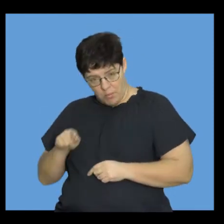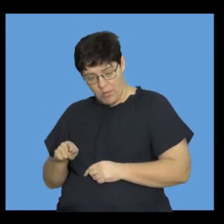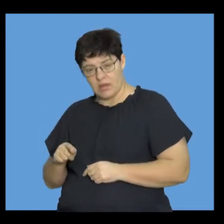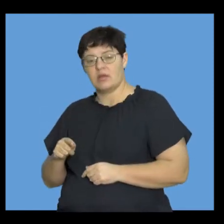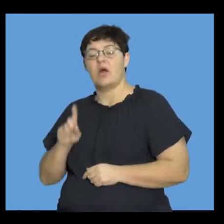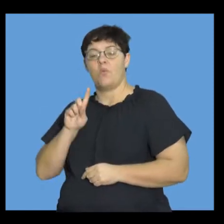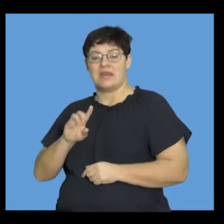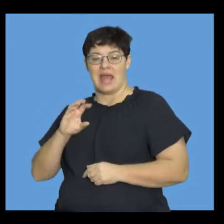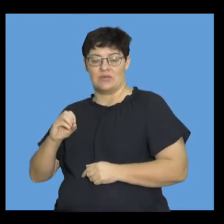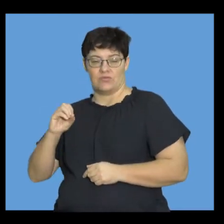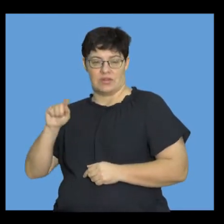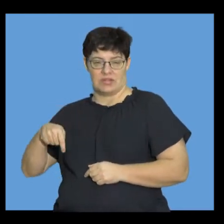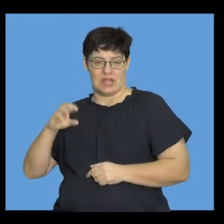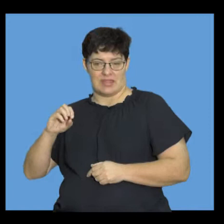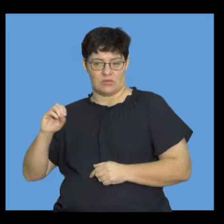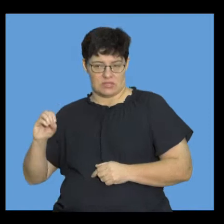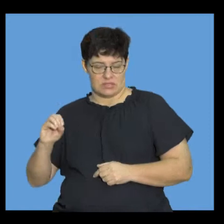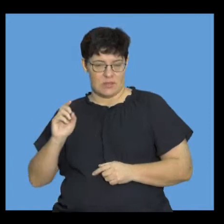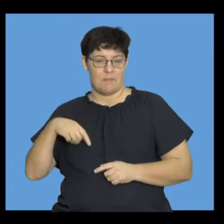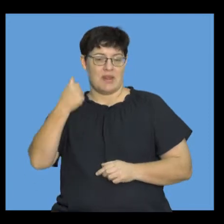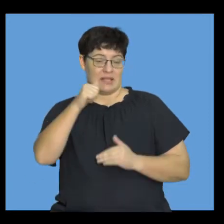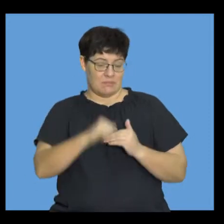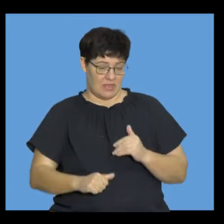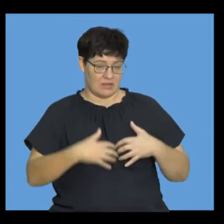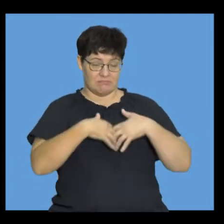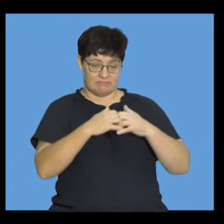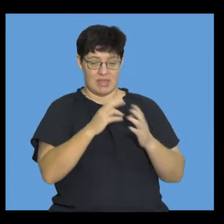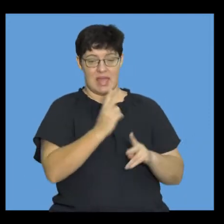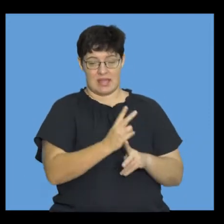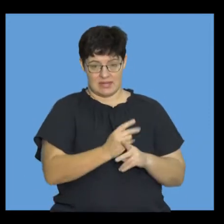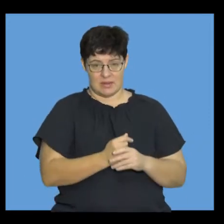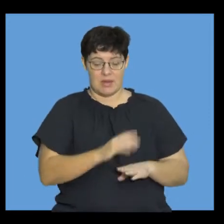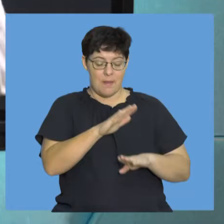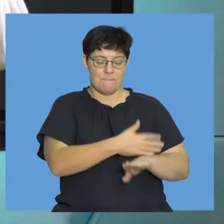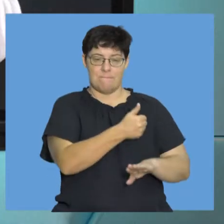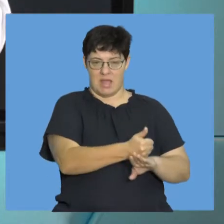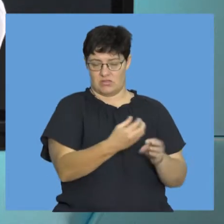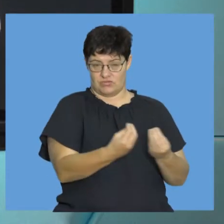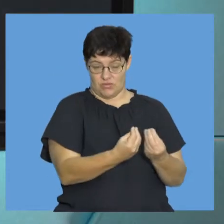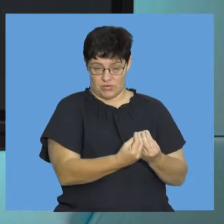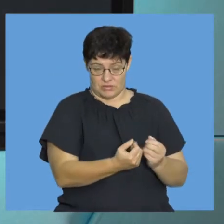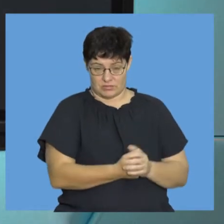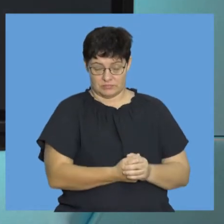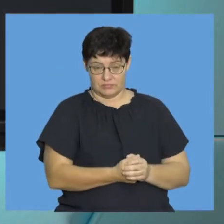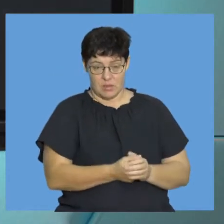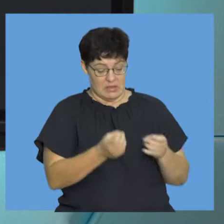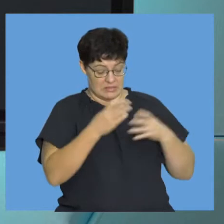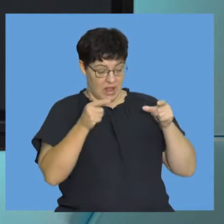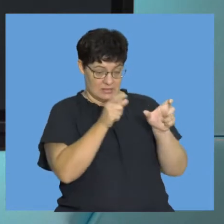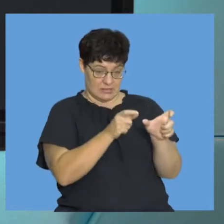100,000 for the next month. This is what we mean by base stock. Whatever you start off the month